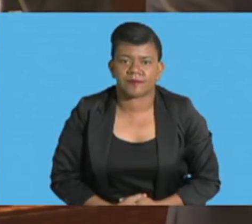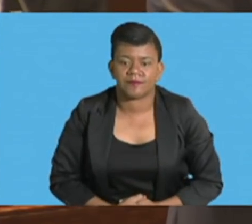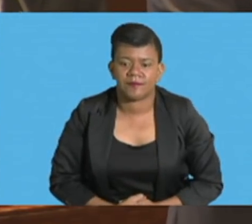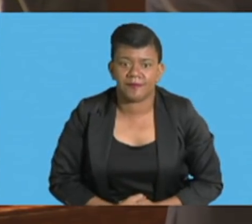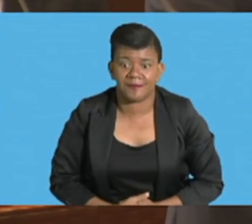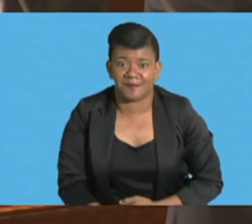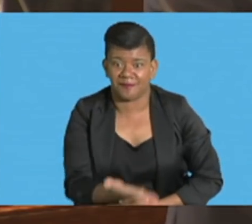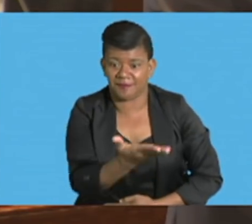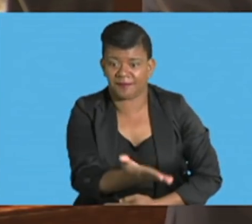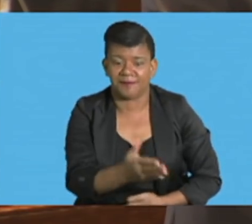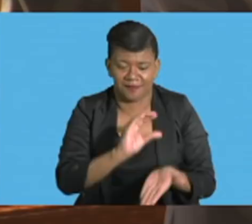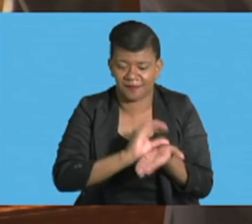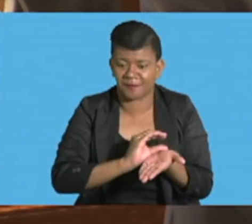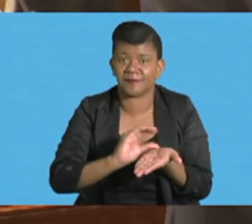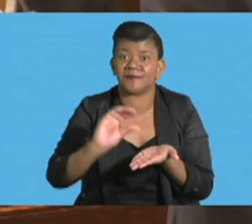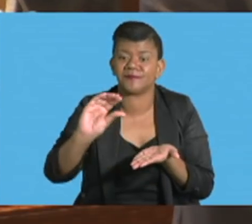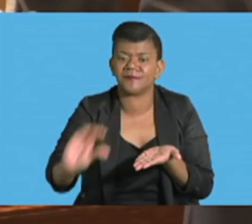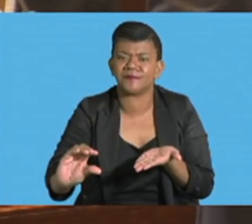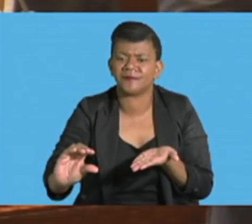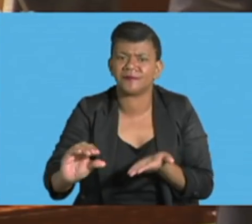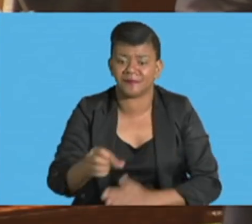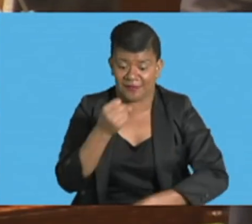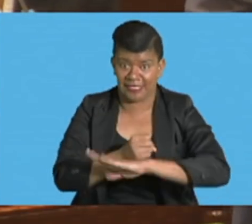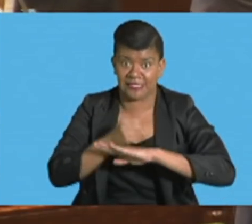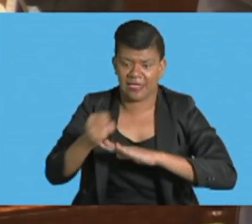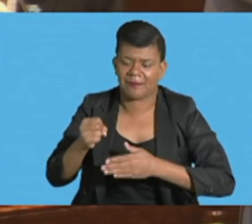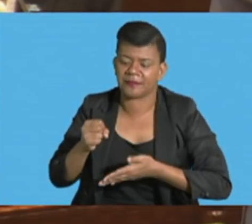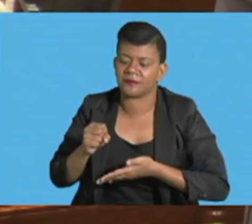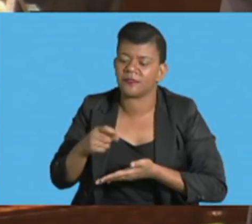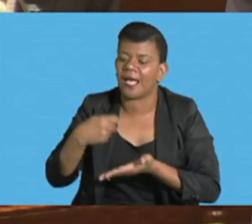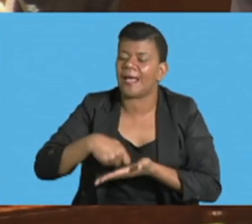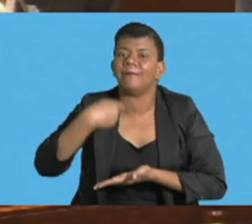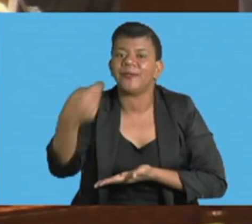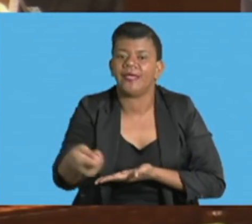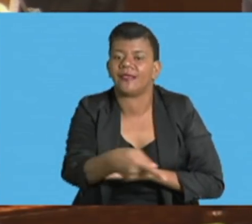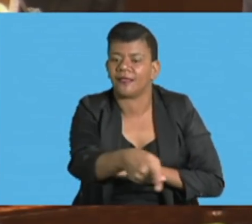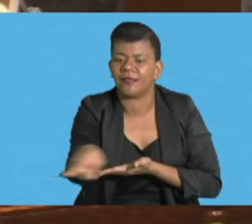of weedicide and fertilizer, which have grown more generous, rising to